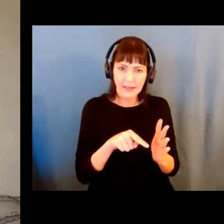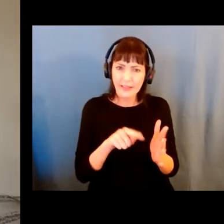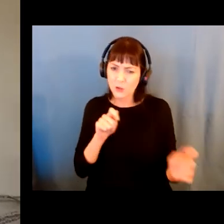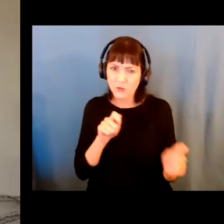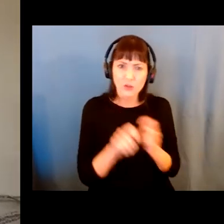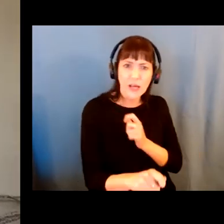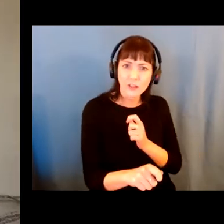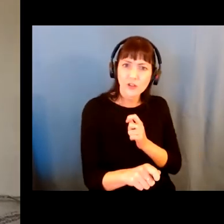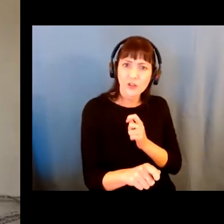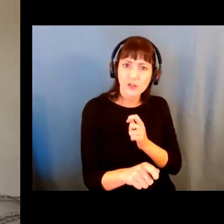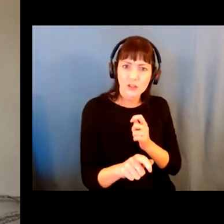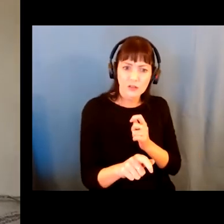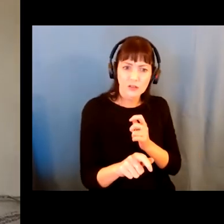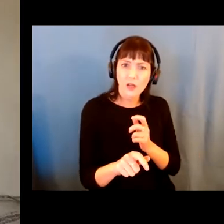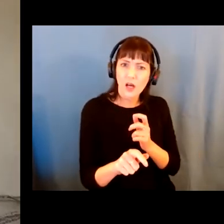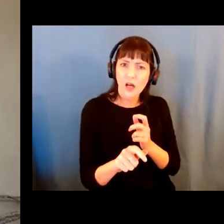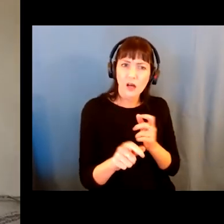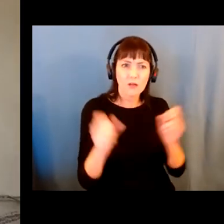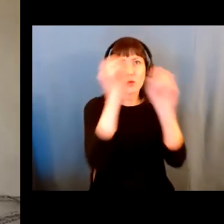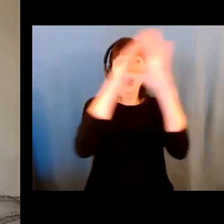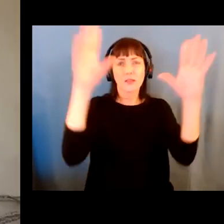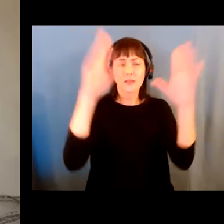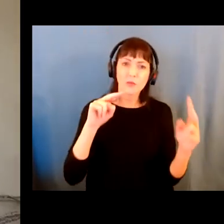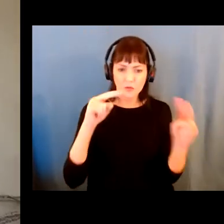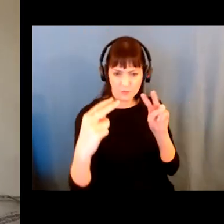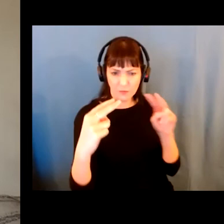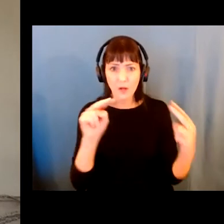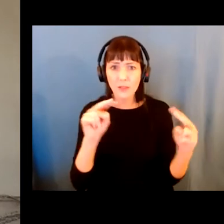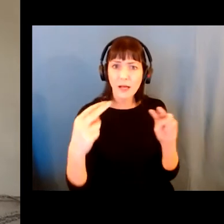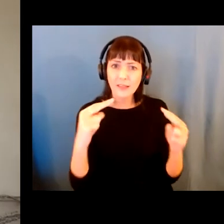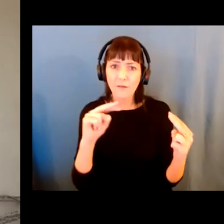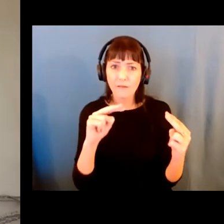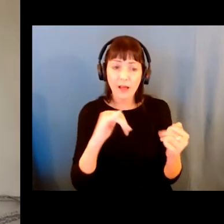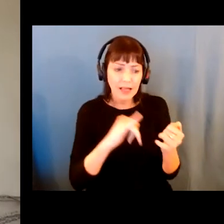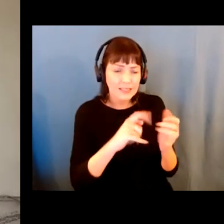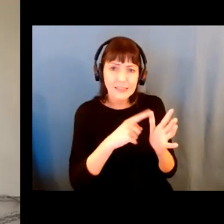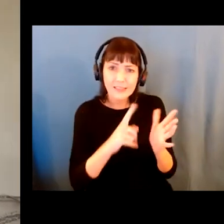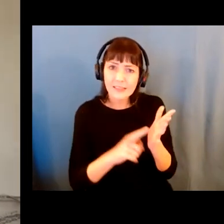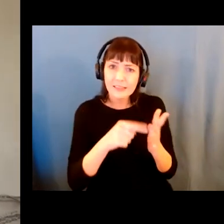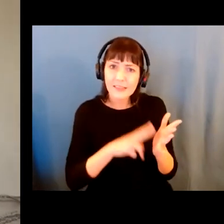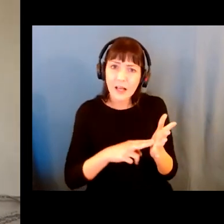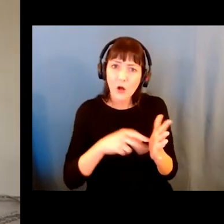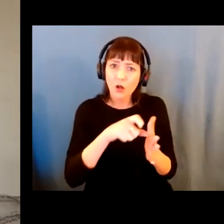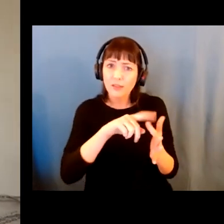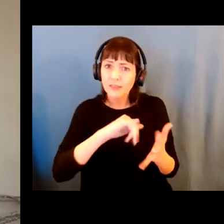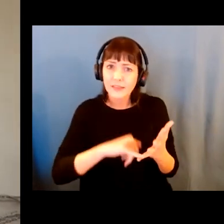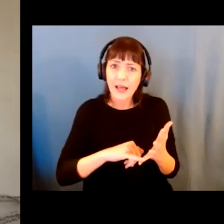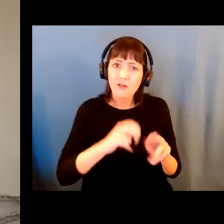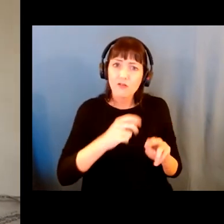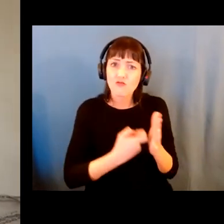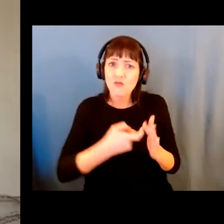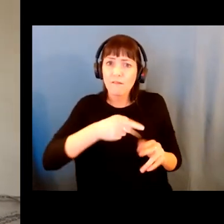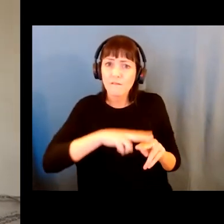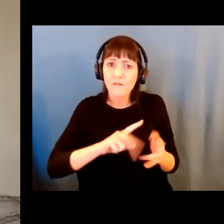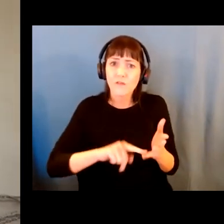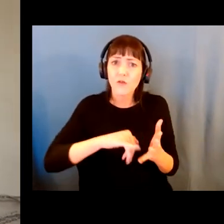the schools of thought by playing around with perspective. The Salon de Refuse was born out of that, because the Salon wouldn't take it. So it's always been the way